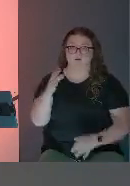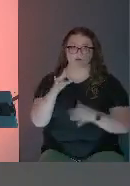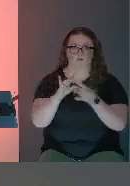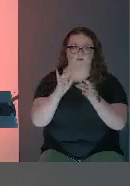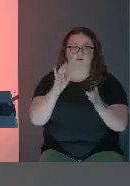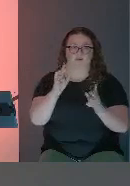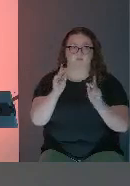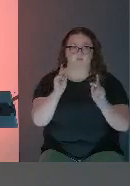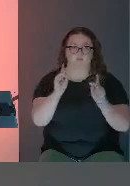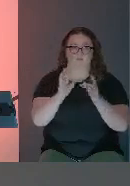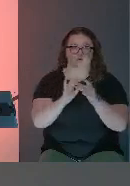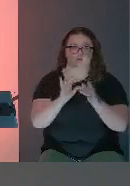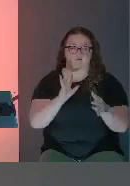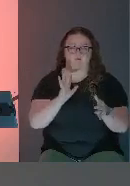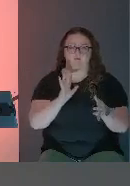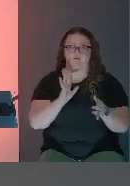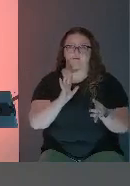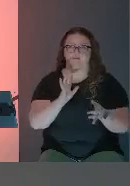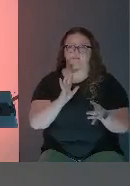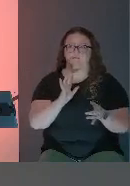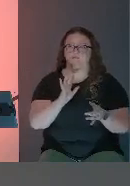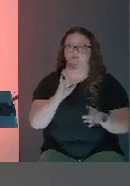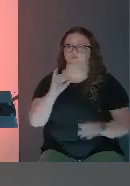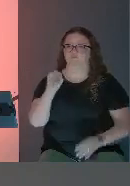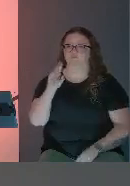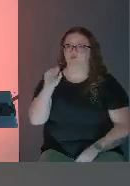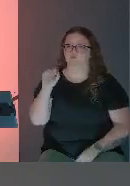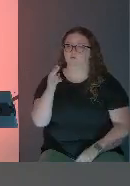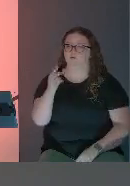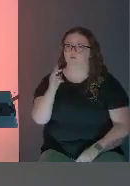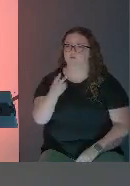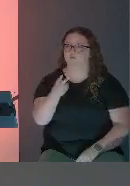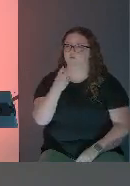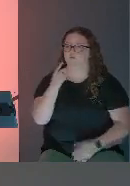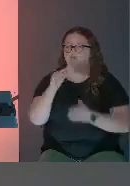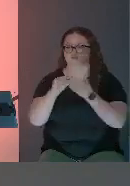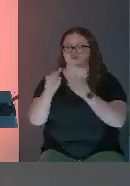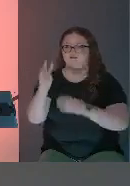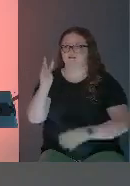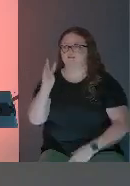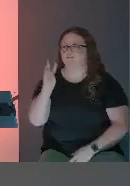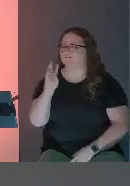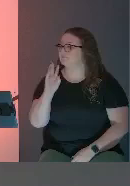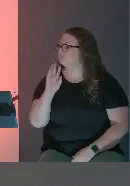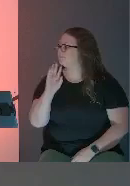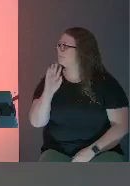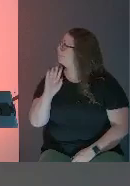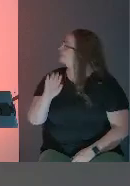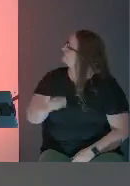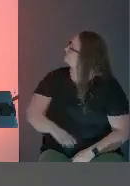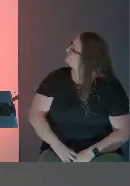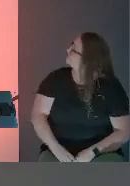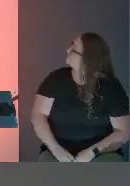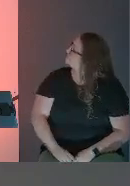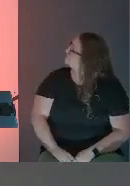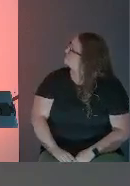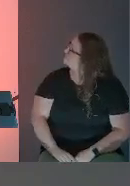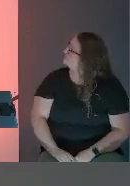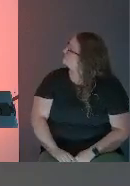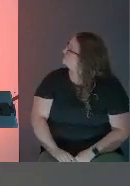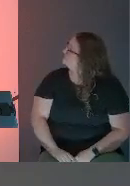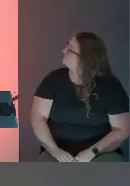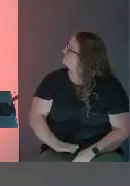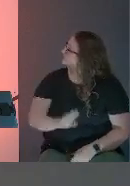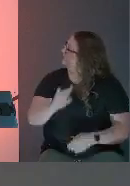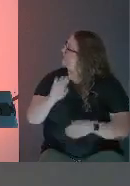verse number 6 of Joshua 2, the children of Israel went every man unto his inheritance to possess the